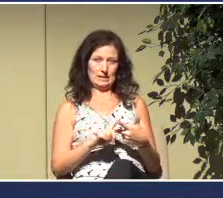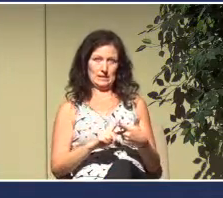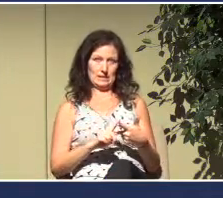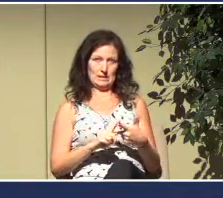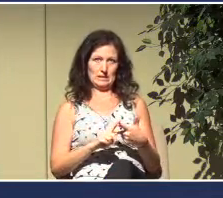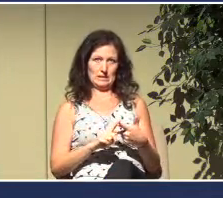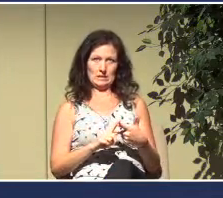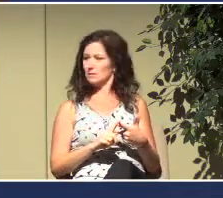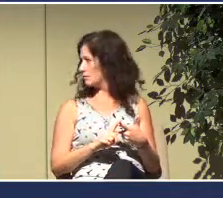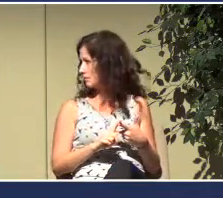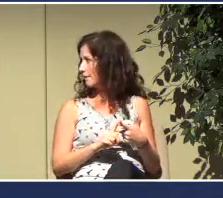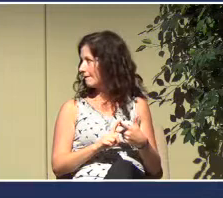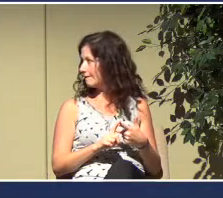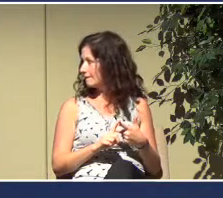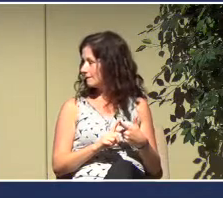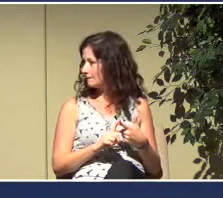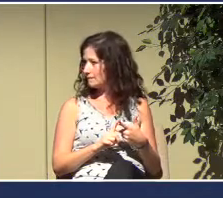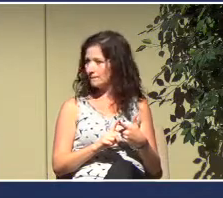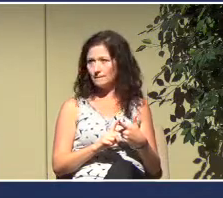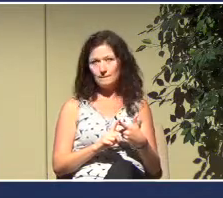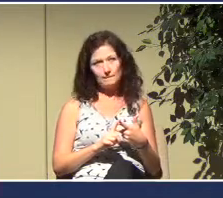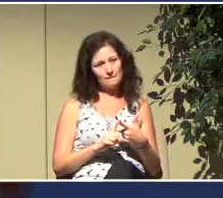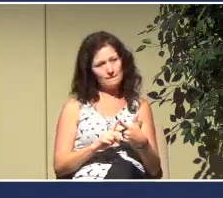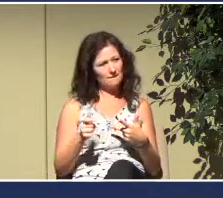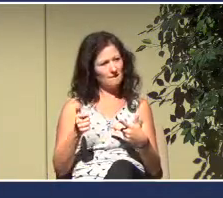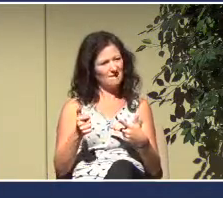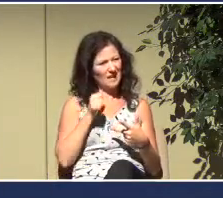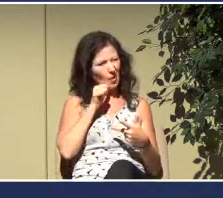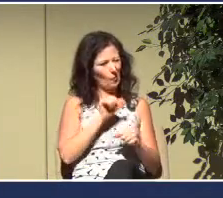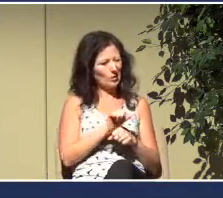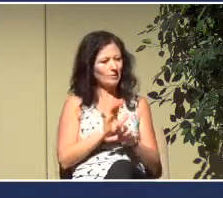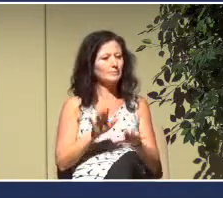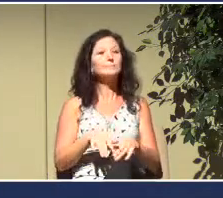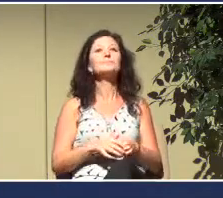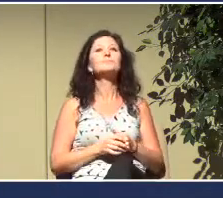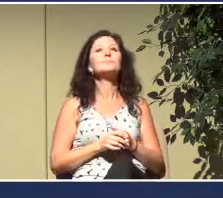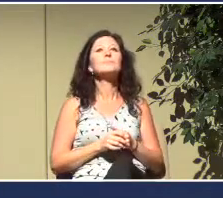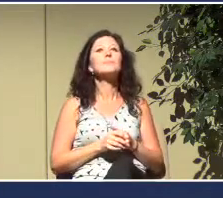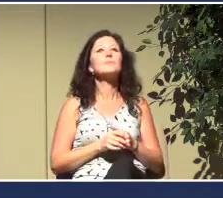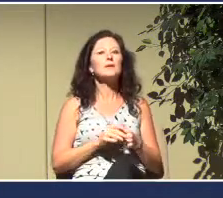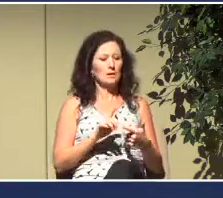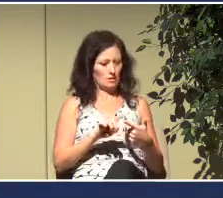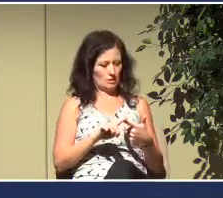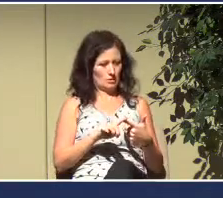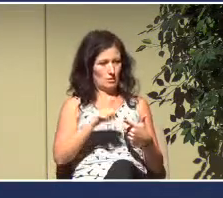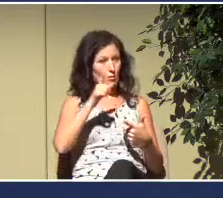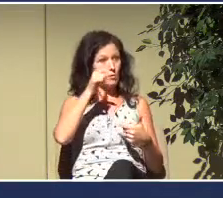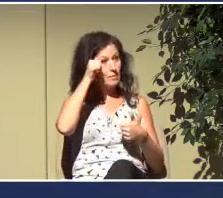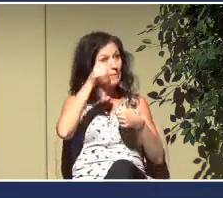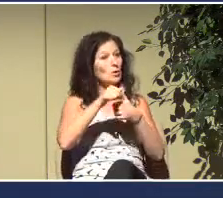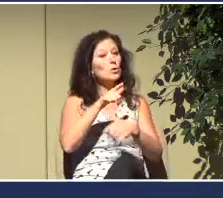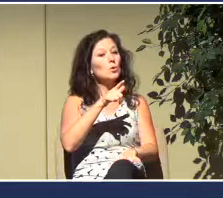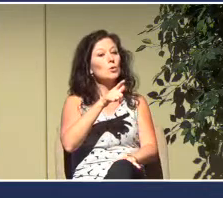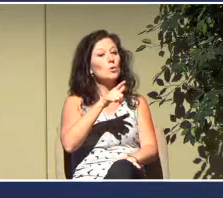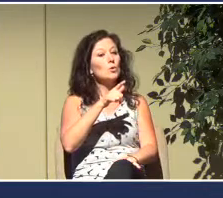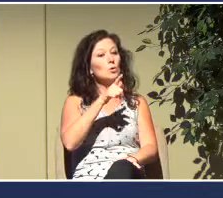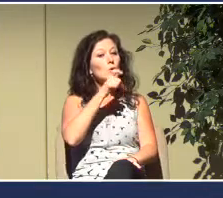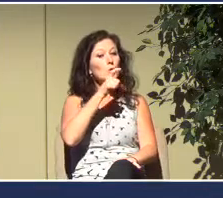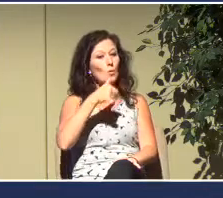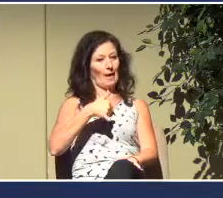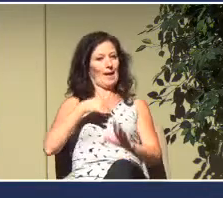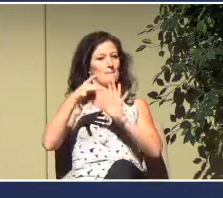Come on, baby. Oh. We need to remember whose we are. We need to remember who we are. We need to remember whose we